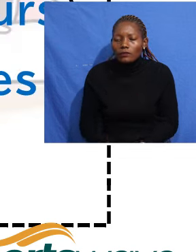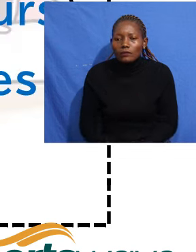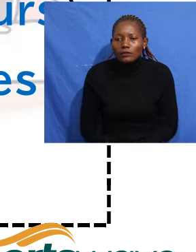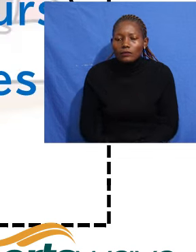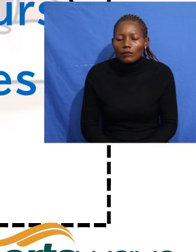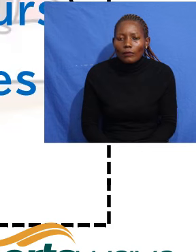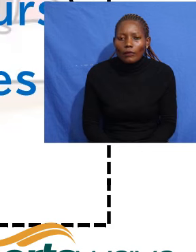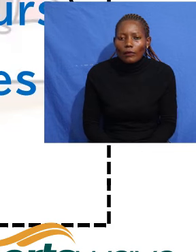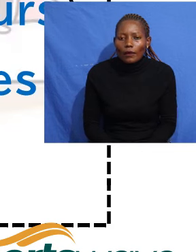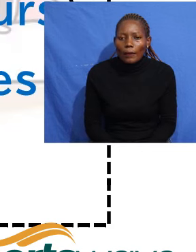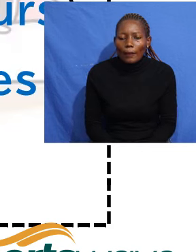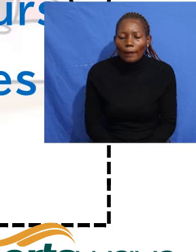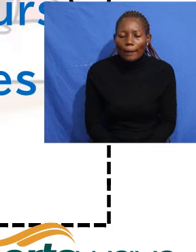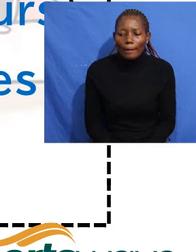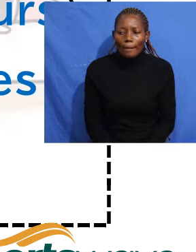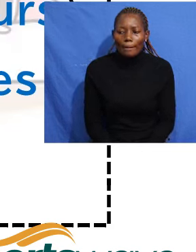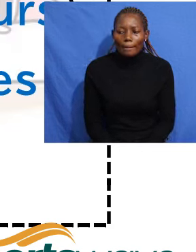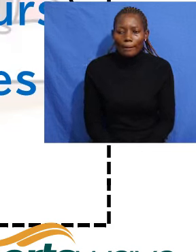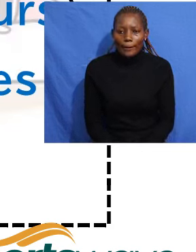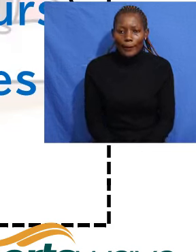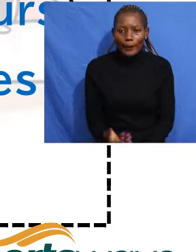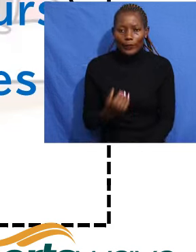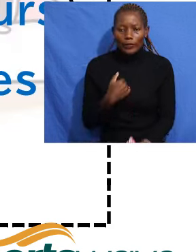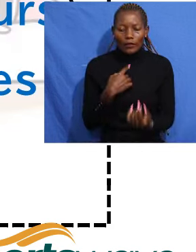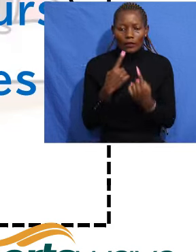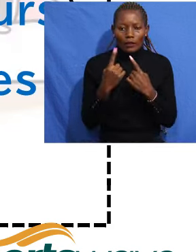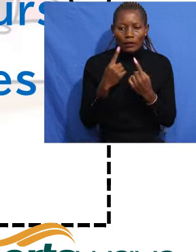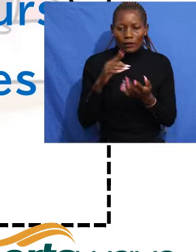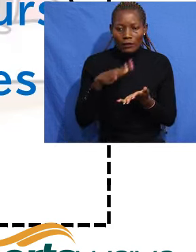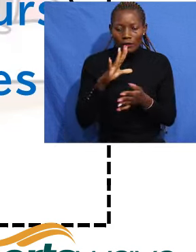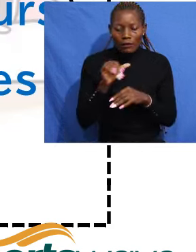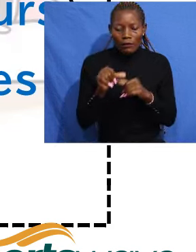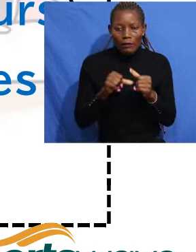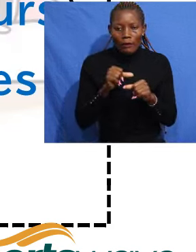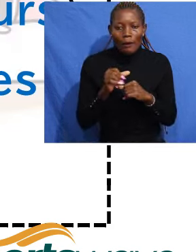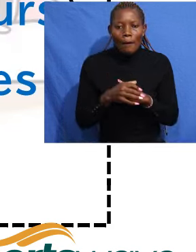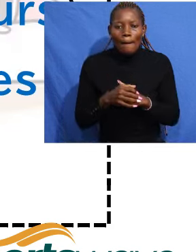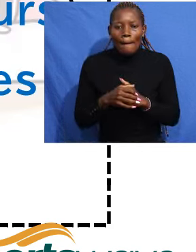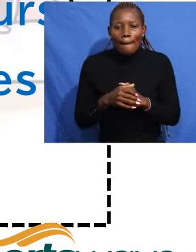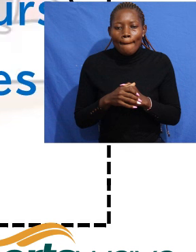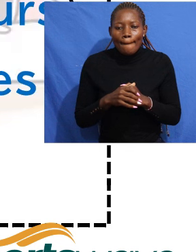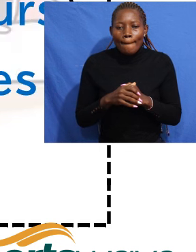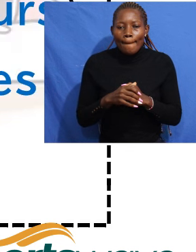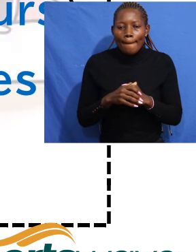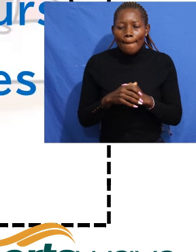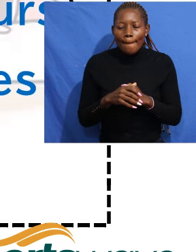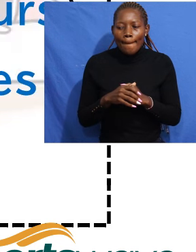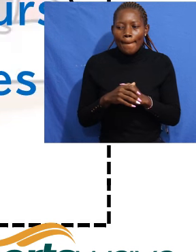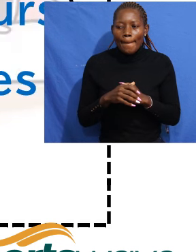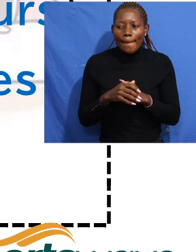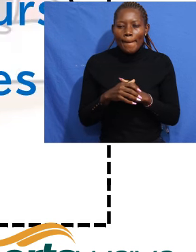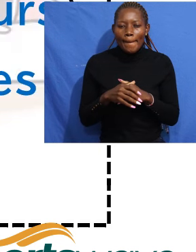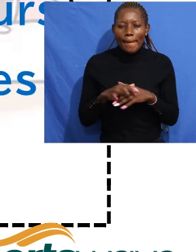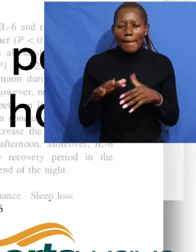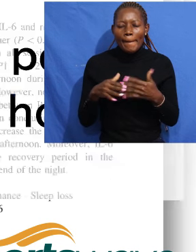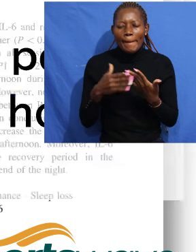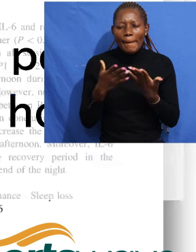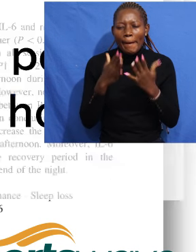So far, I talked mainly about the brain performance or cognitive performance. But how